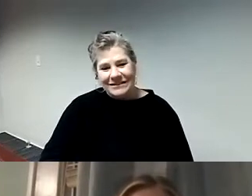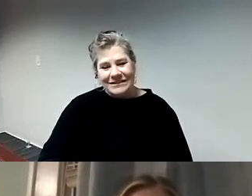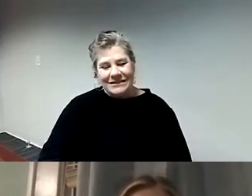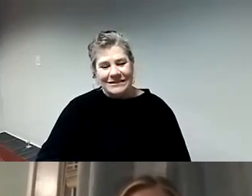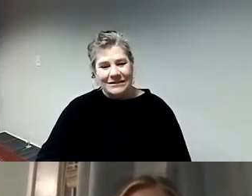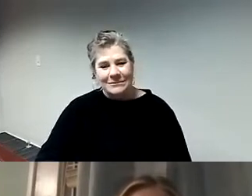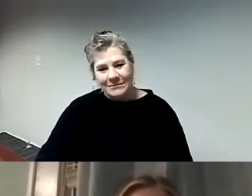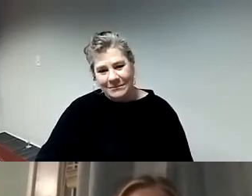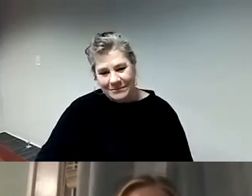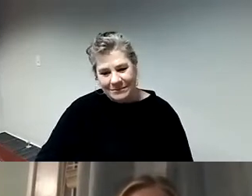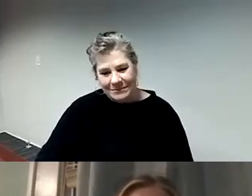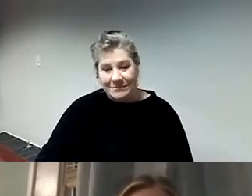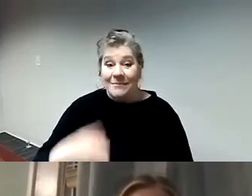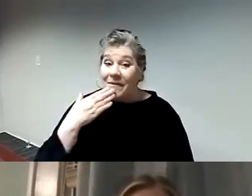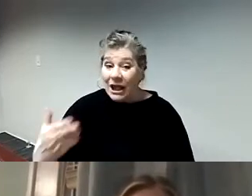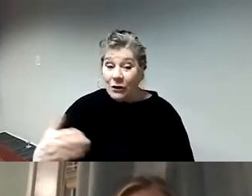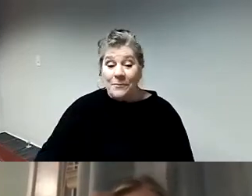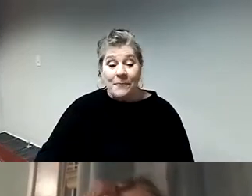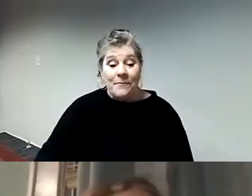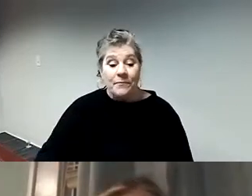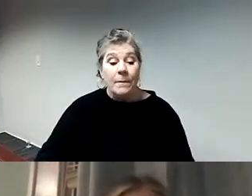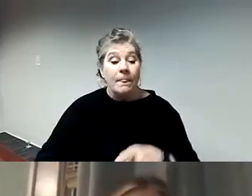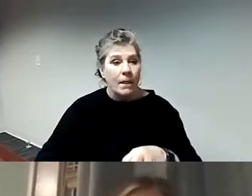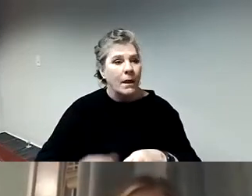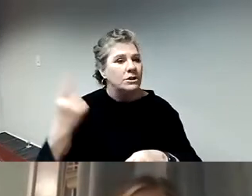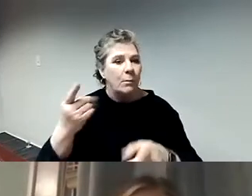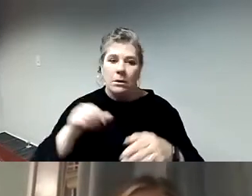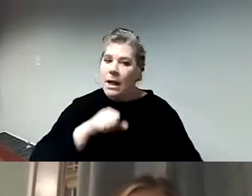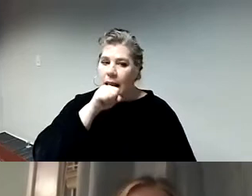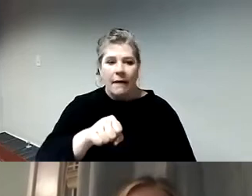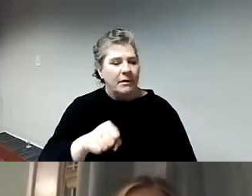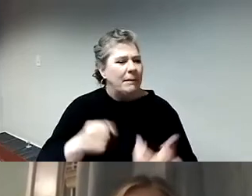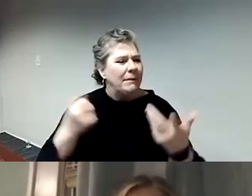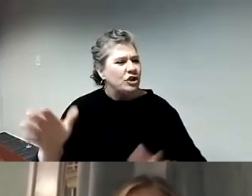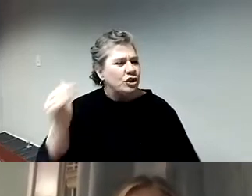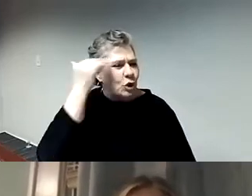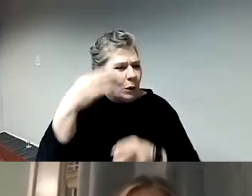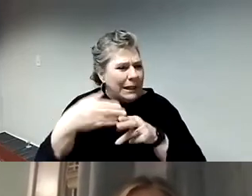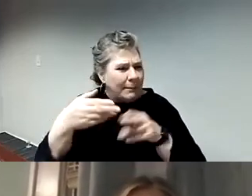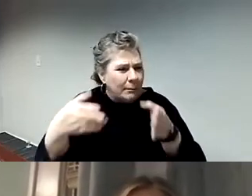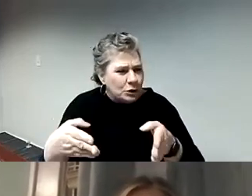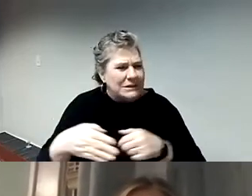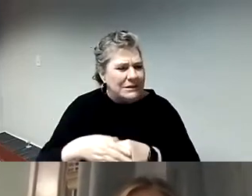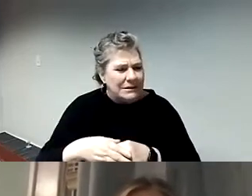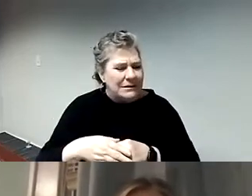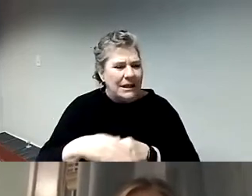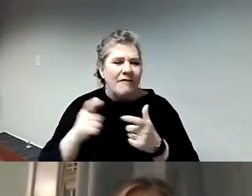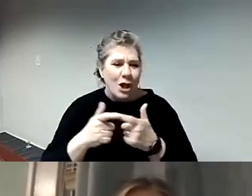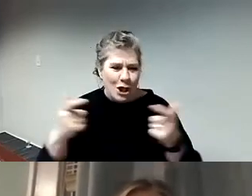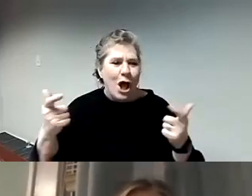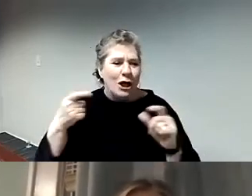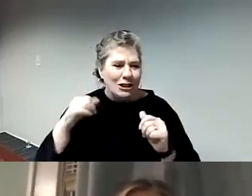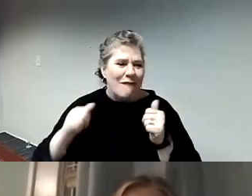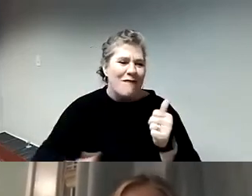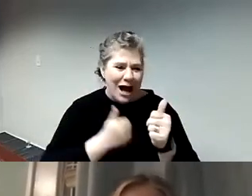Thank you. Someone I really love, and you may already know of this person because they have a very large following